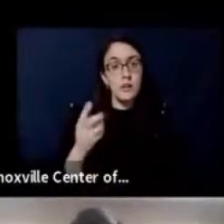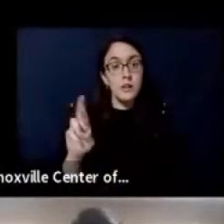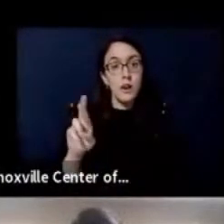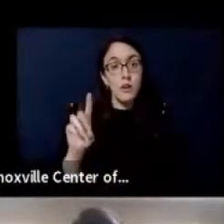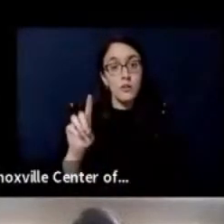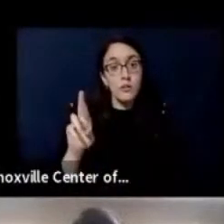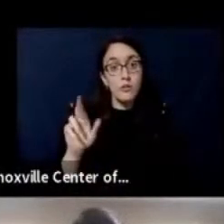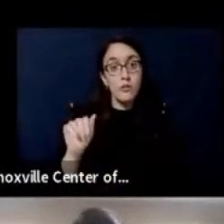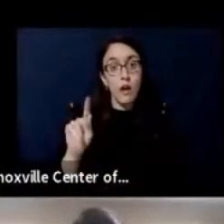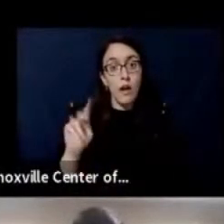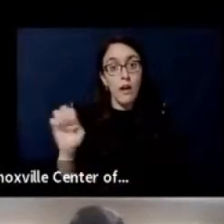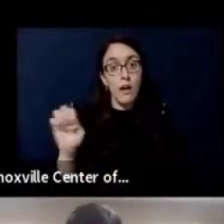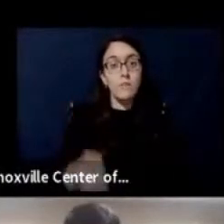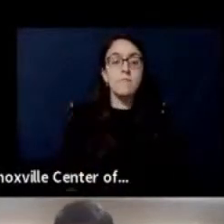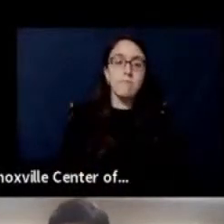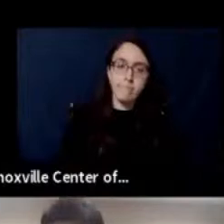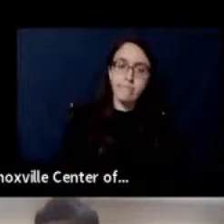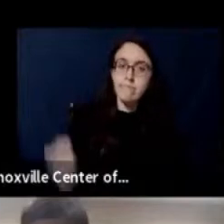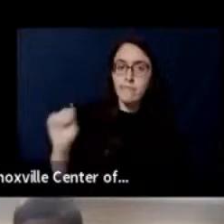Yes.